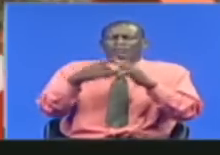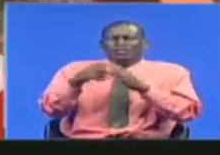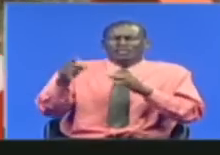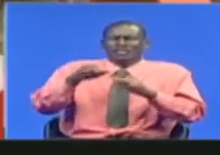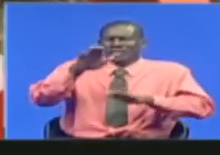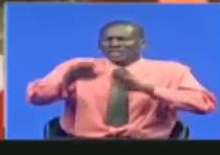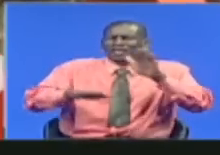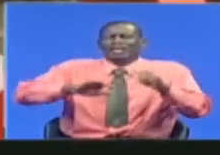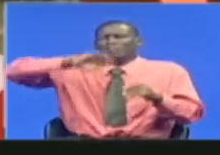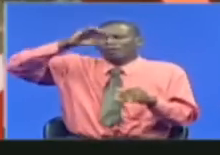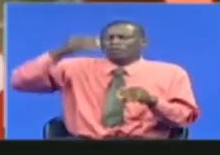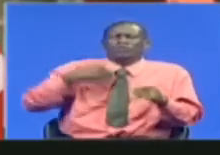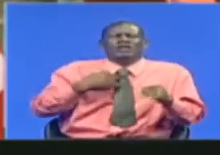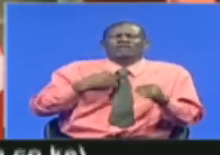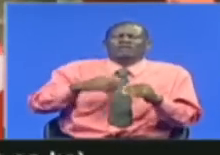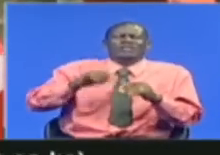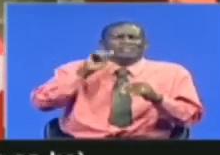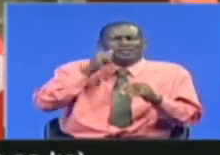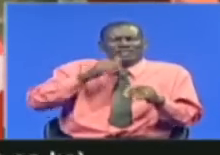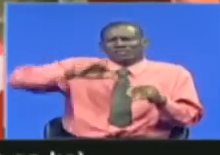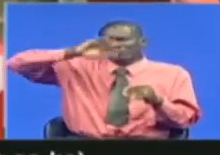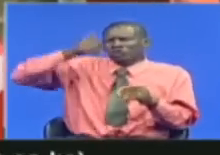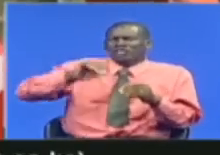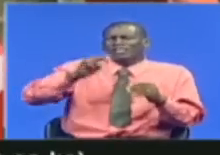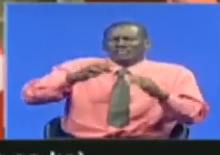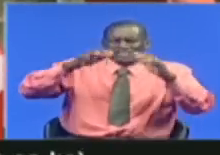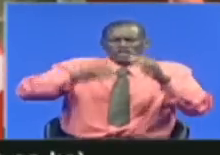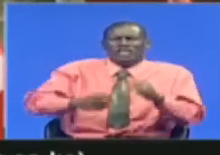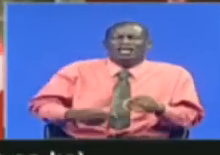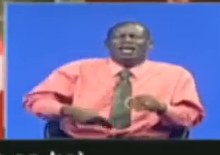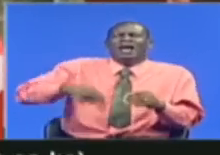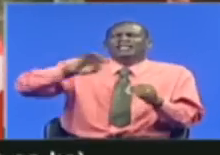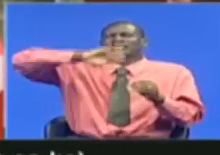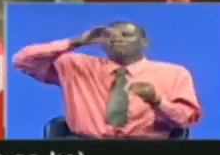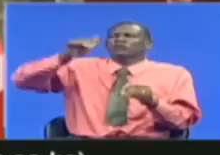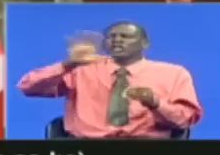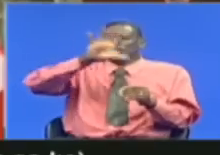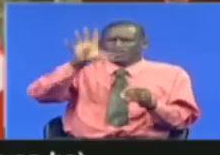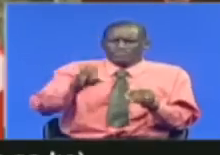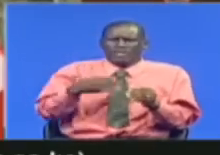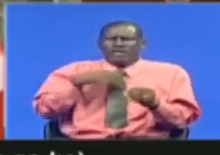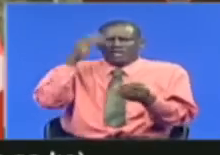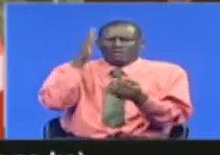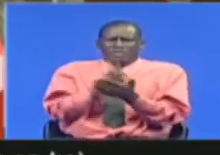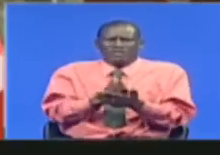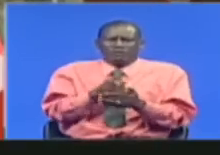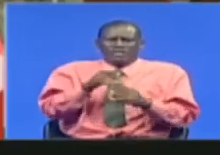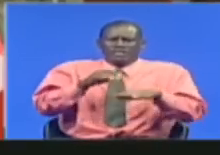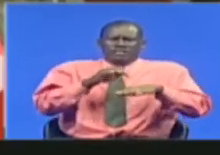beautiful mountain, which is the second largest mountain in Africa. And I think there is a big niche market